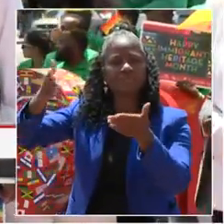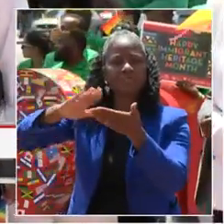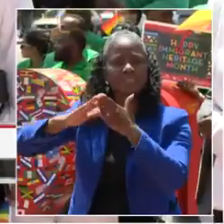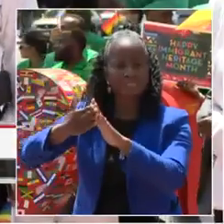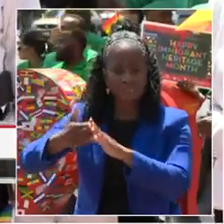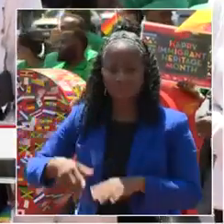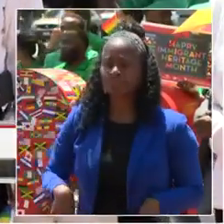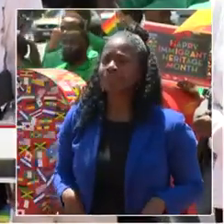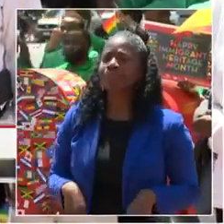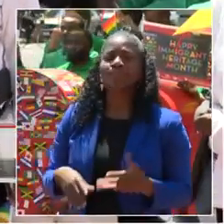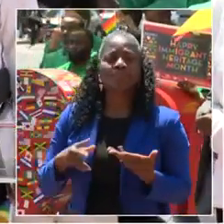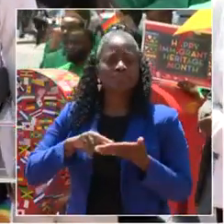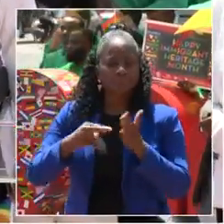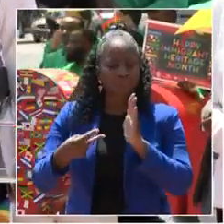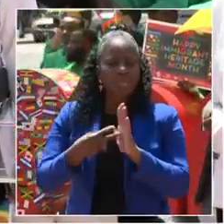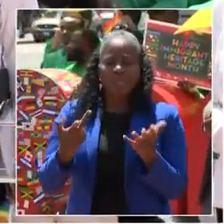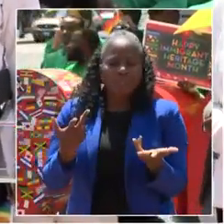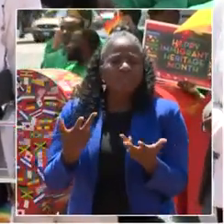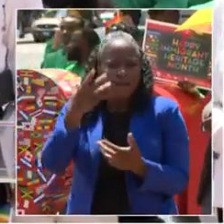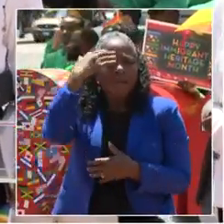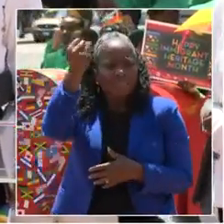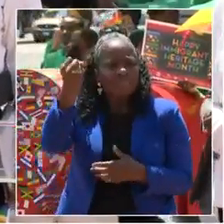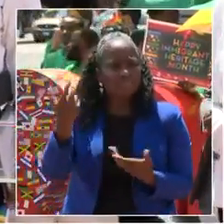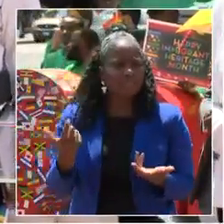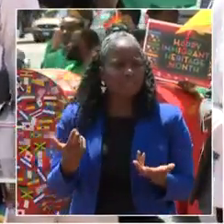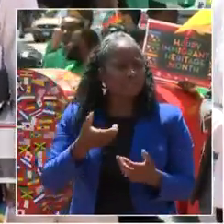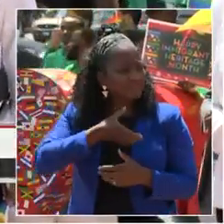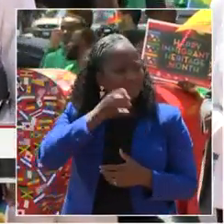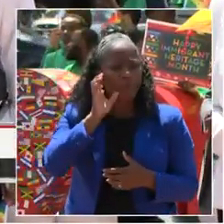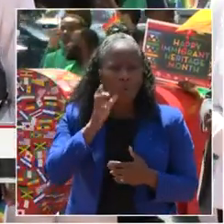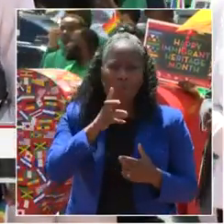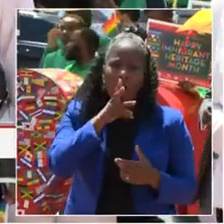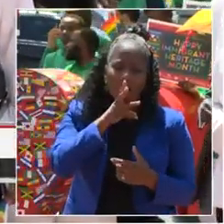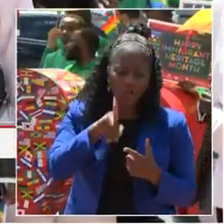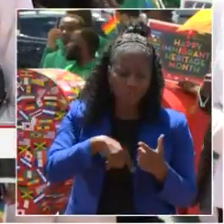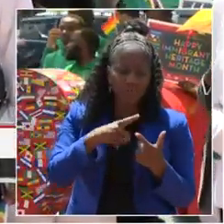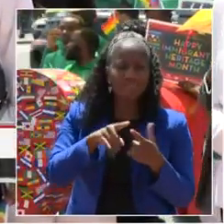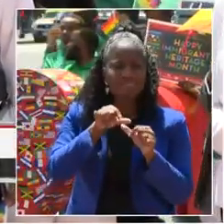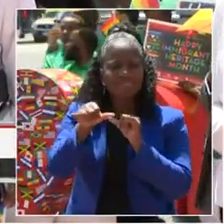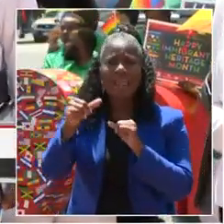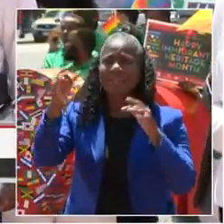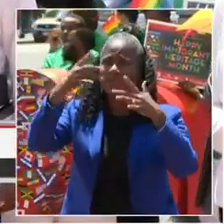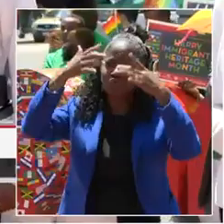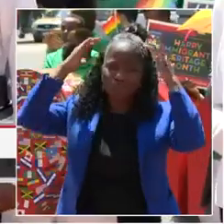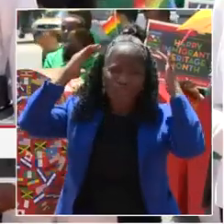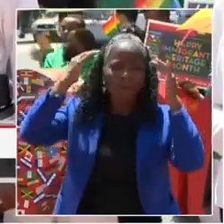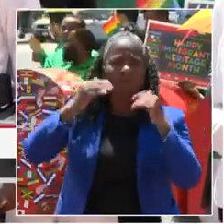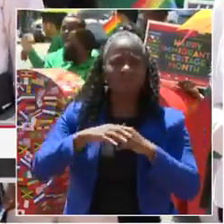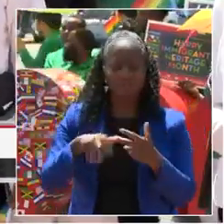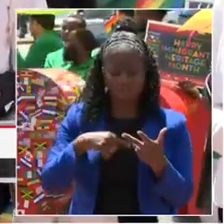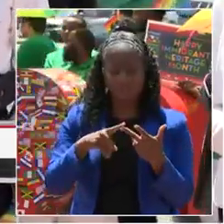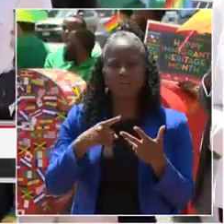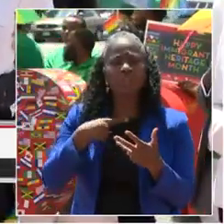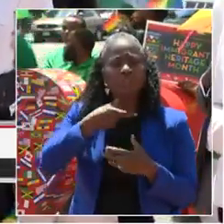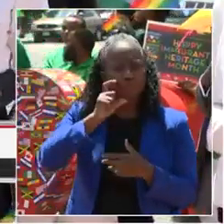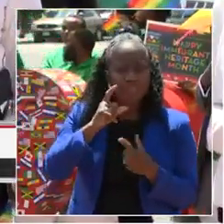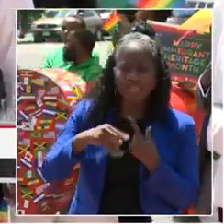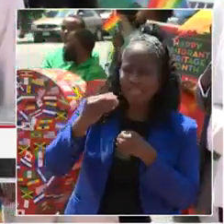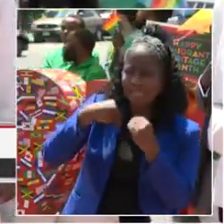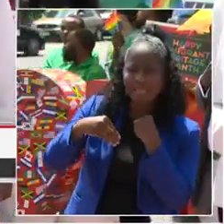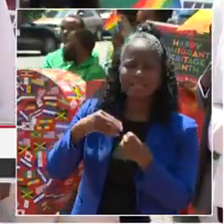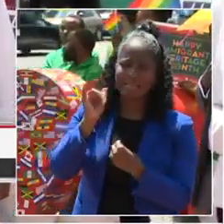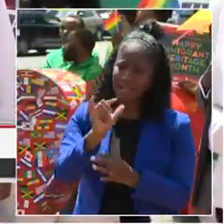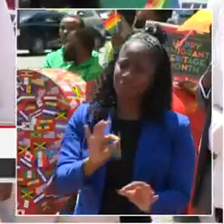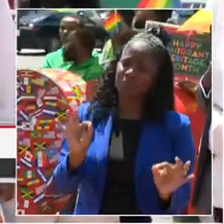the common sense things. Be hydrated, stay in the shade, drink and eat. Eating is